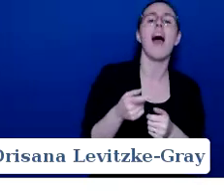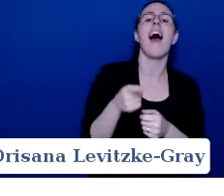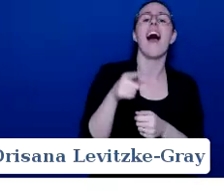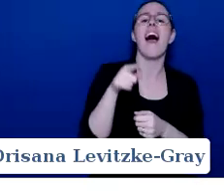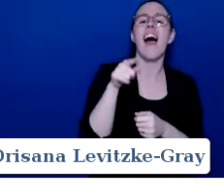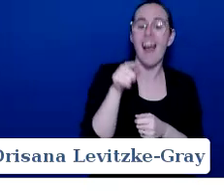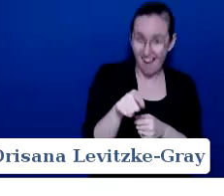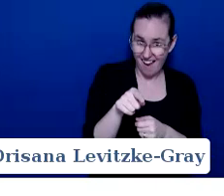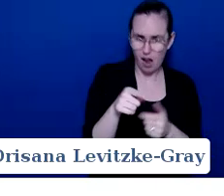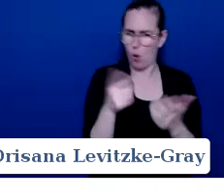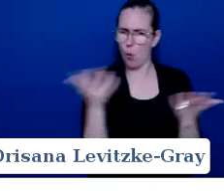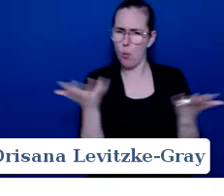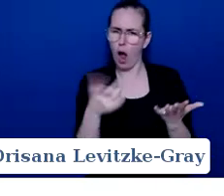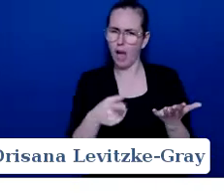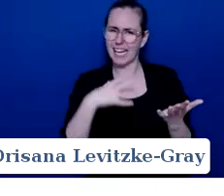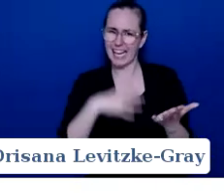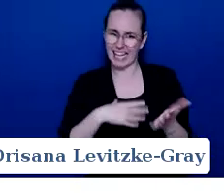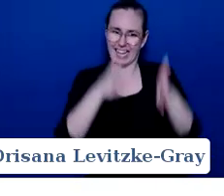state funding. Of course,